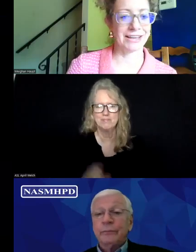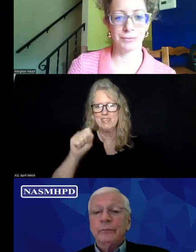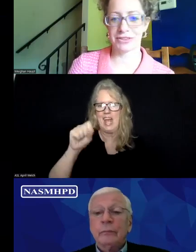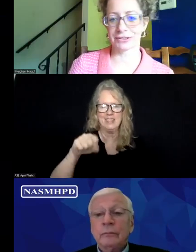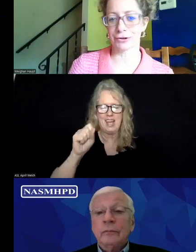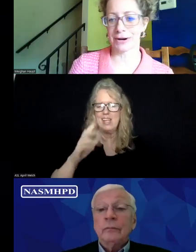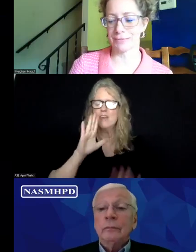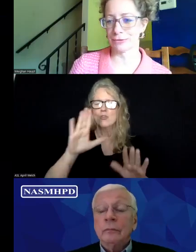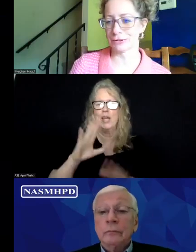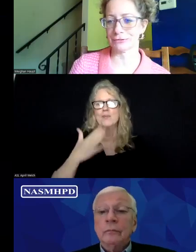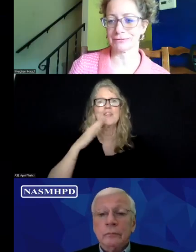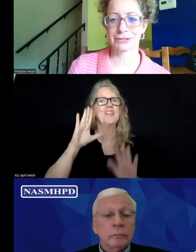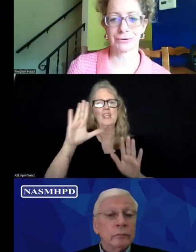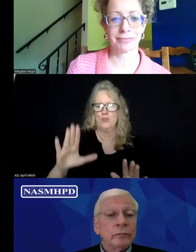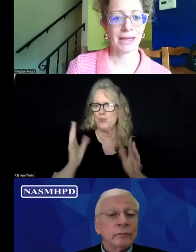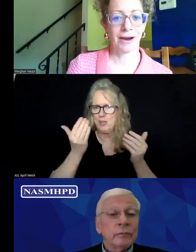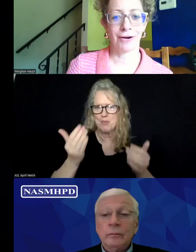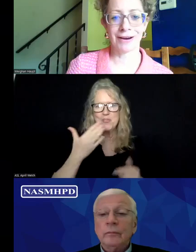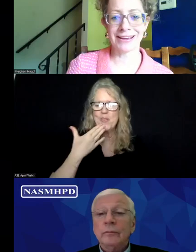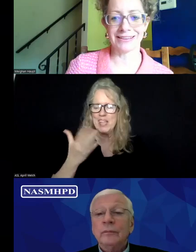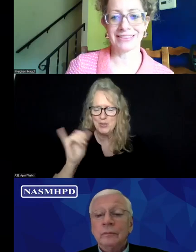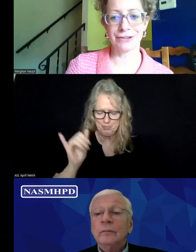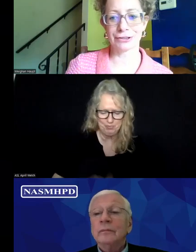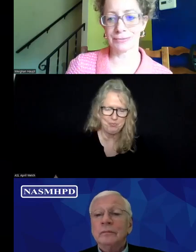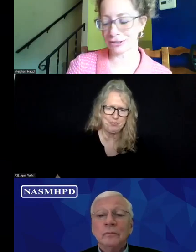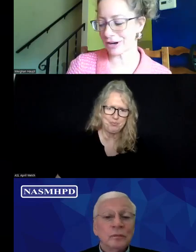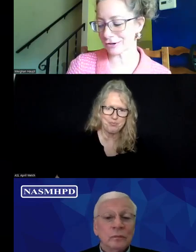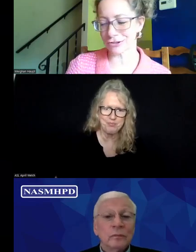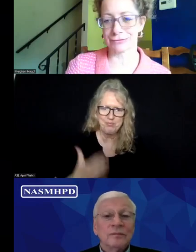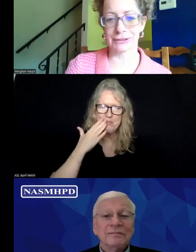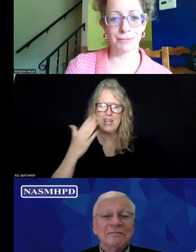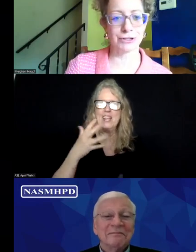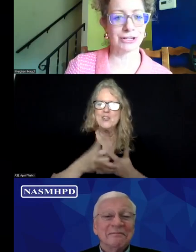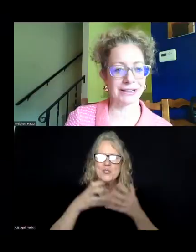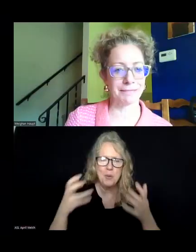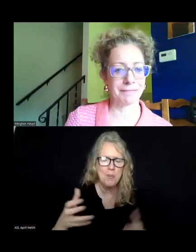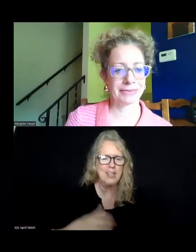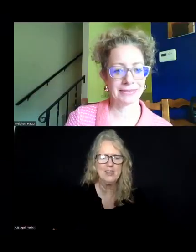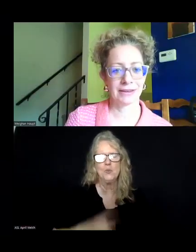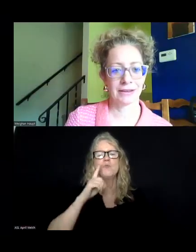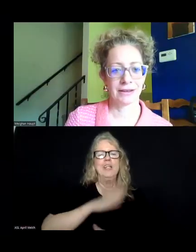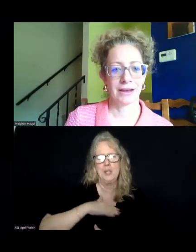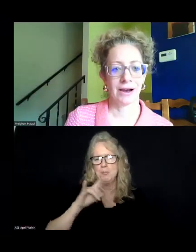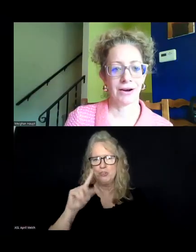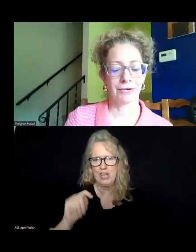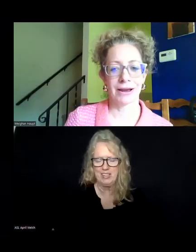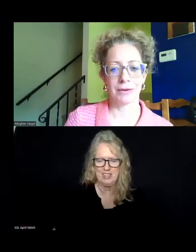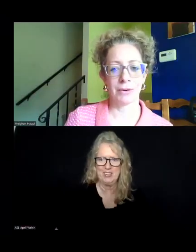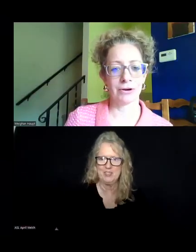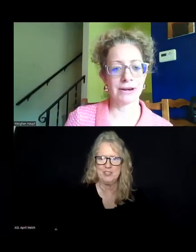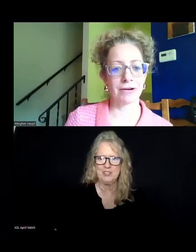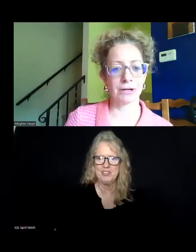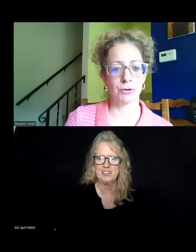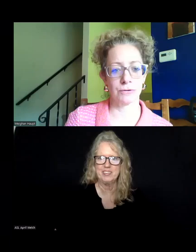great. Thank you. We think it's a great move too. So, all right. Thank you so much, Dr. Shern. Really appreciate it. Welcome. All